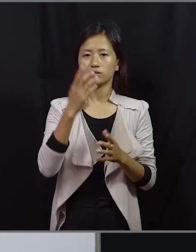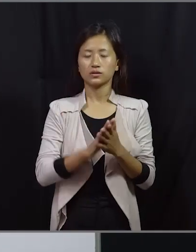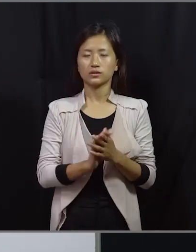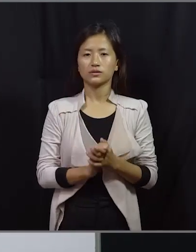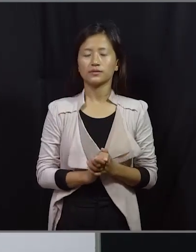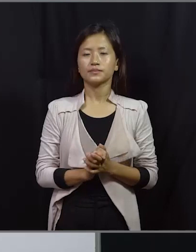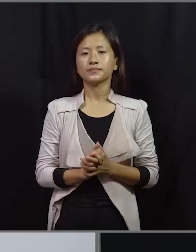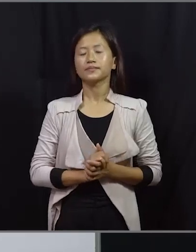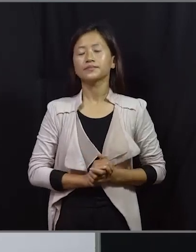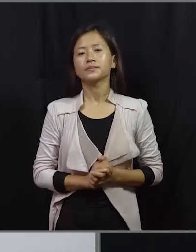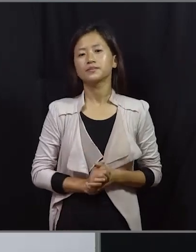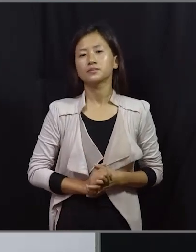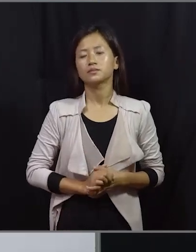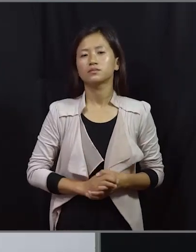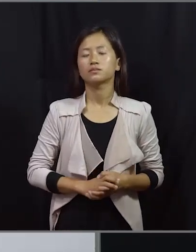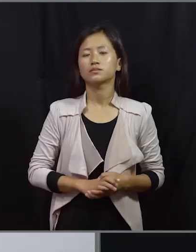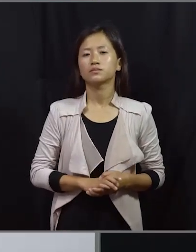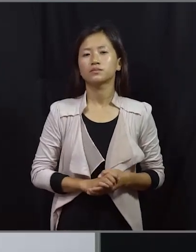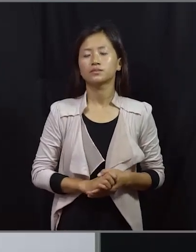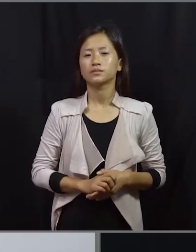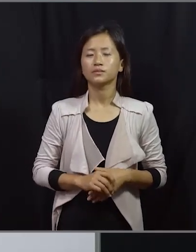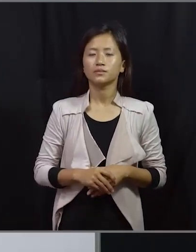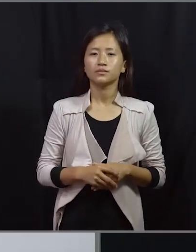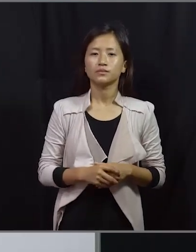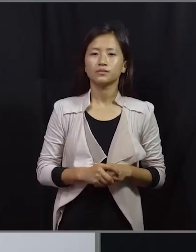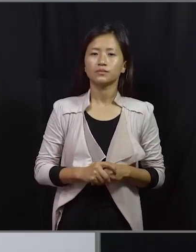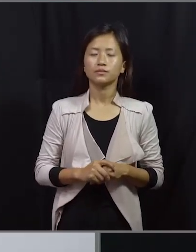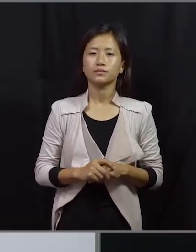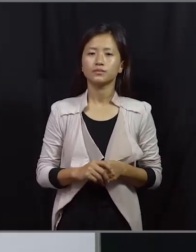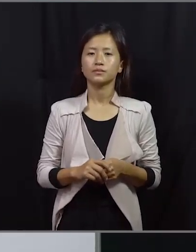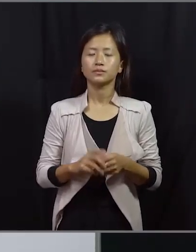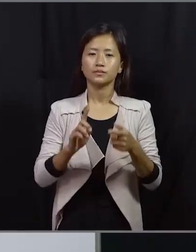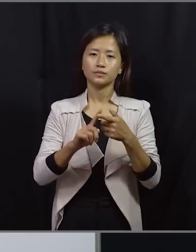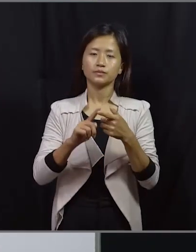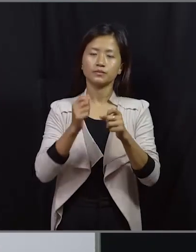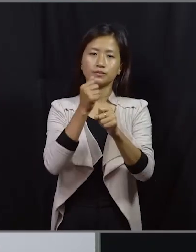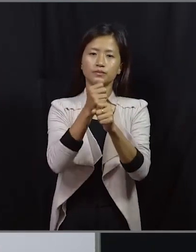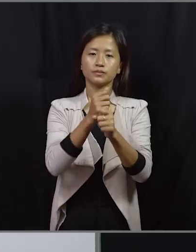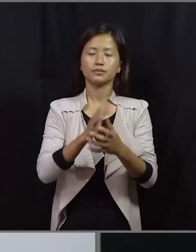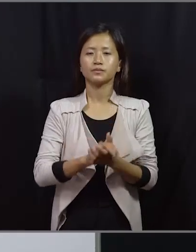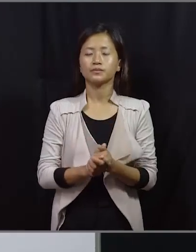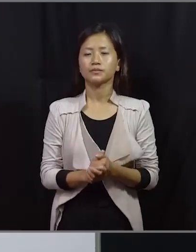if. Okay. Then, for example, A,